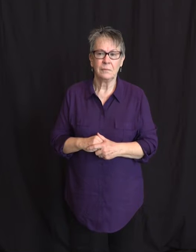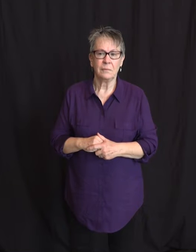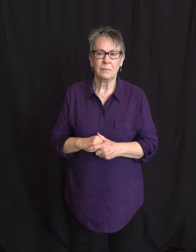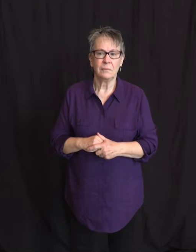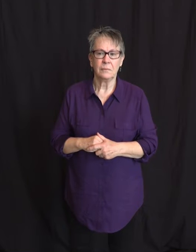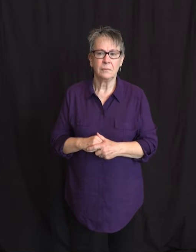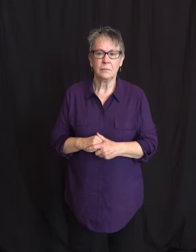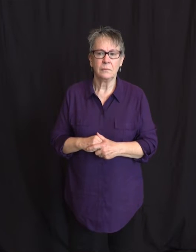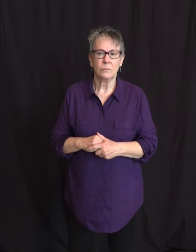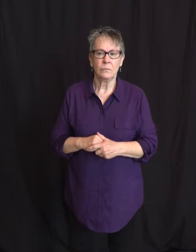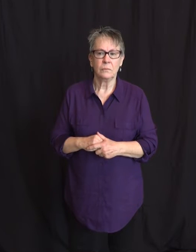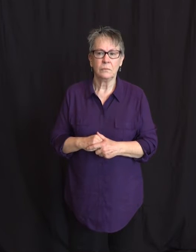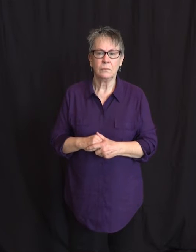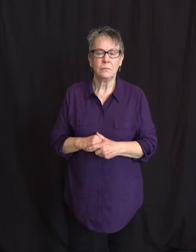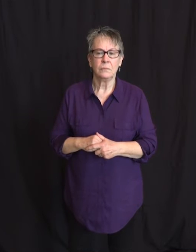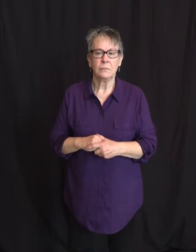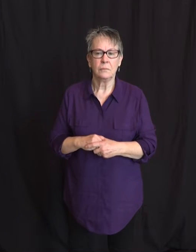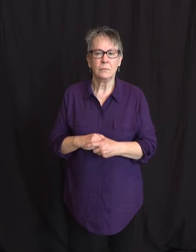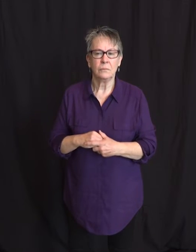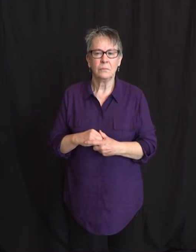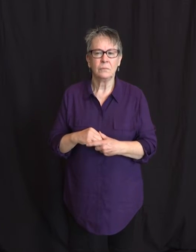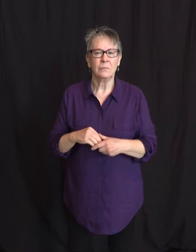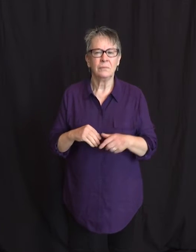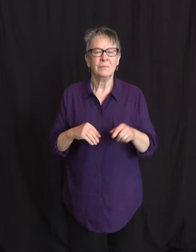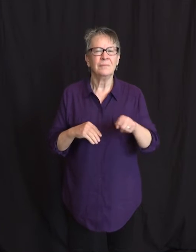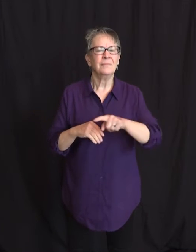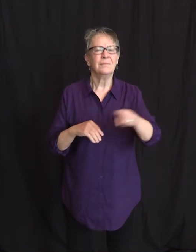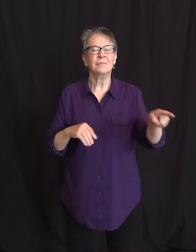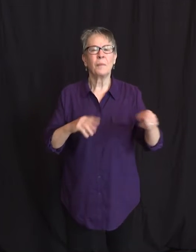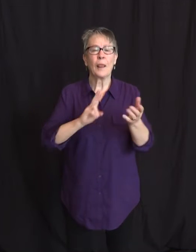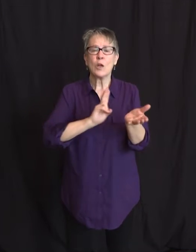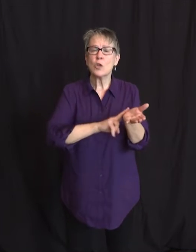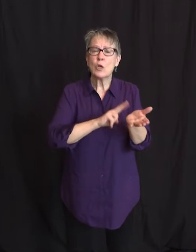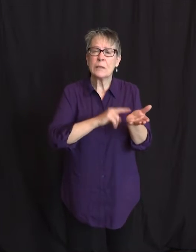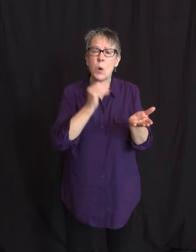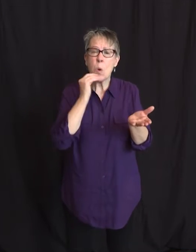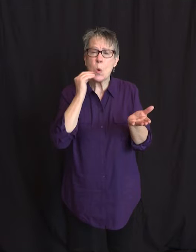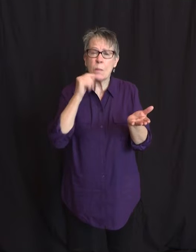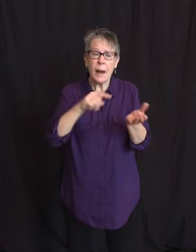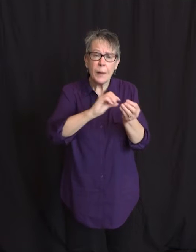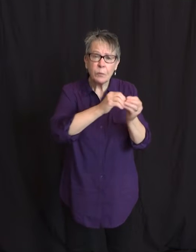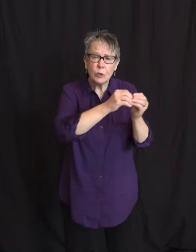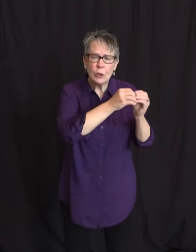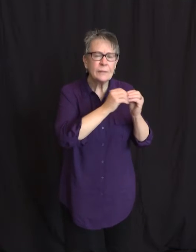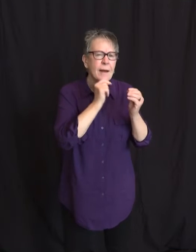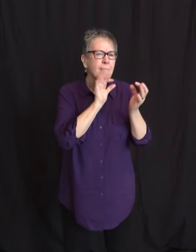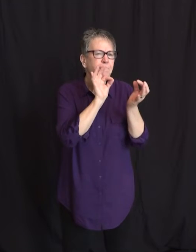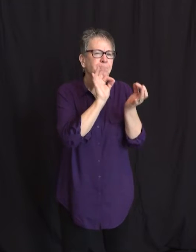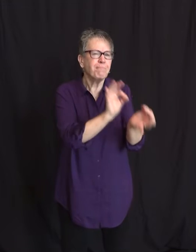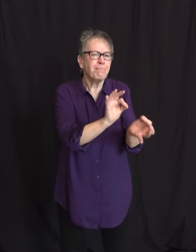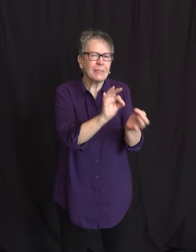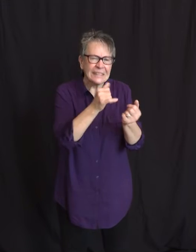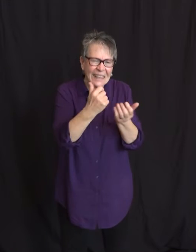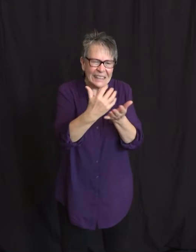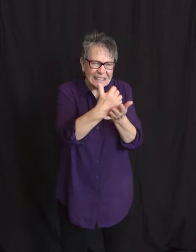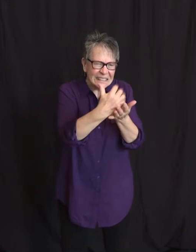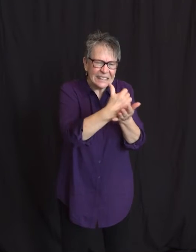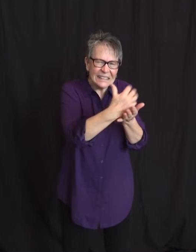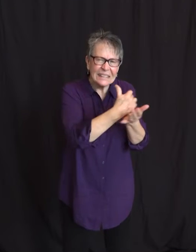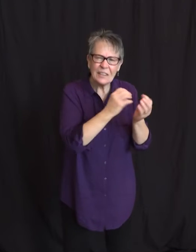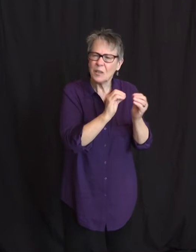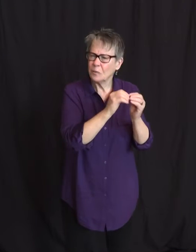week. So some of it is clean, some of it still has employees and